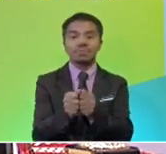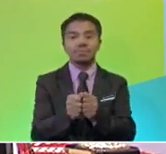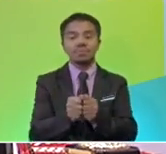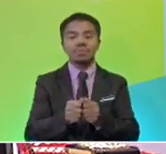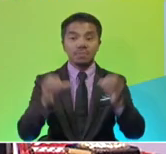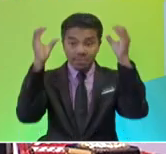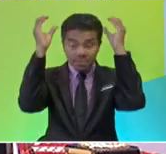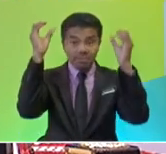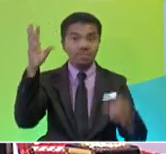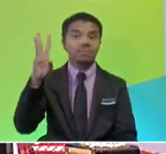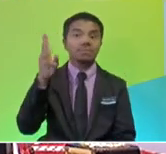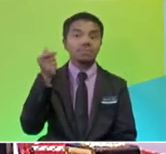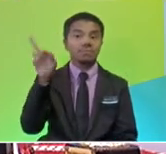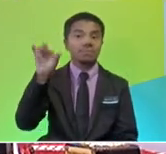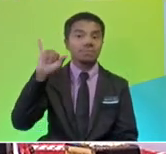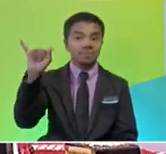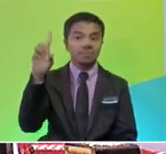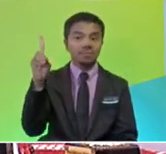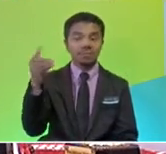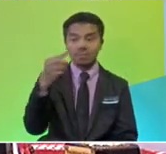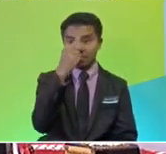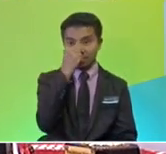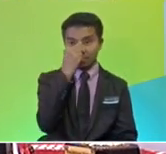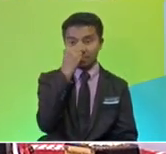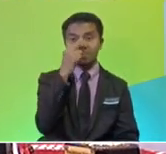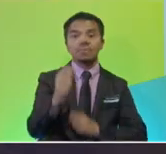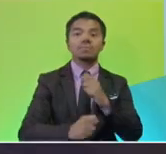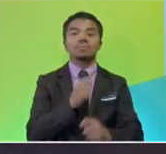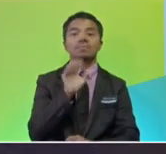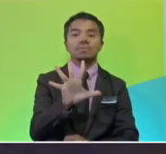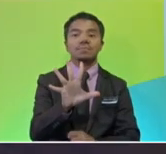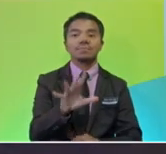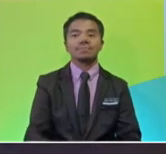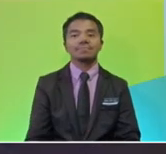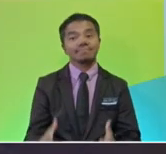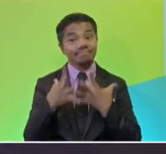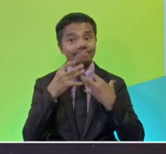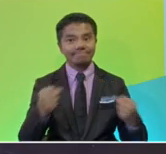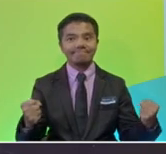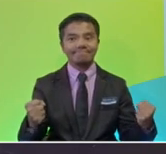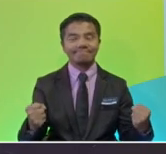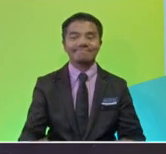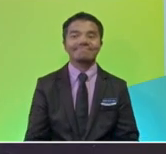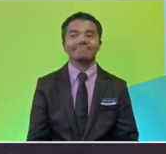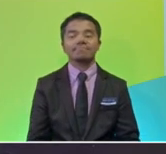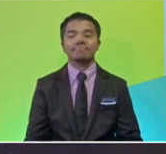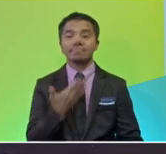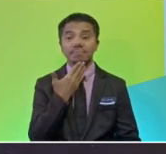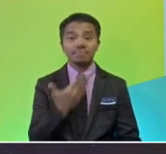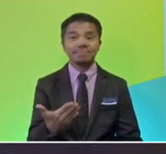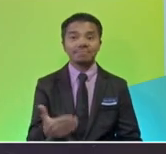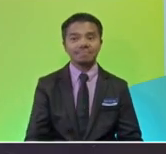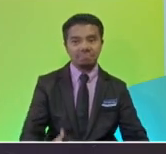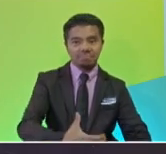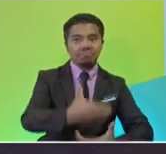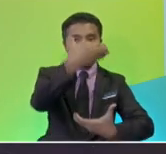for Bahasa Inggeris, Tahun 5. Hi Mr. Warid, how are you? Hi Chris, I'm doing fine. Thank you so much for the trophy, by the